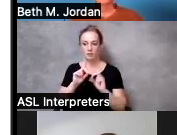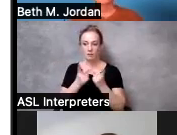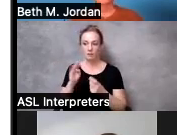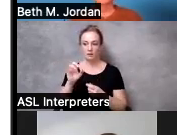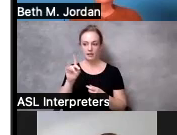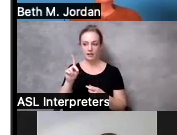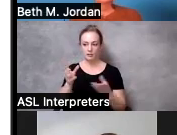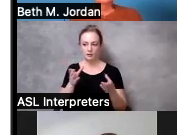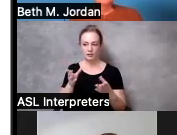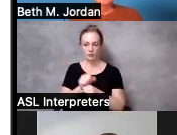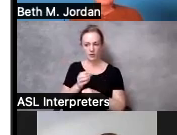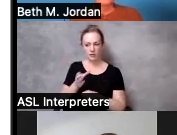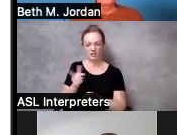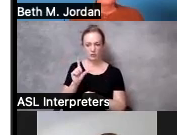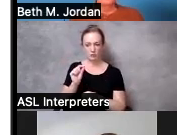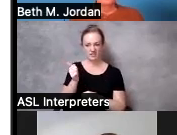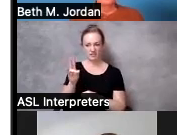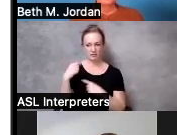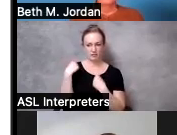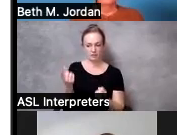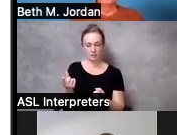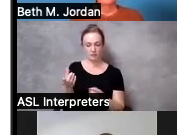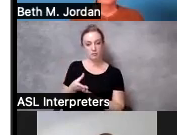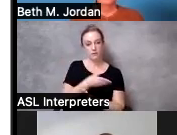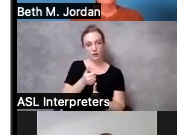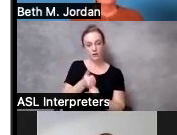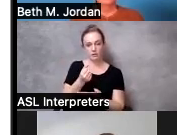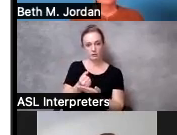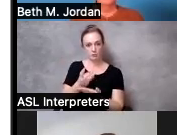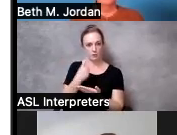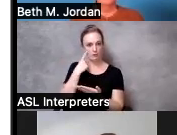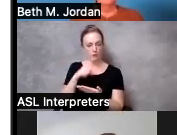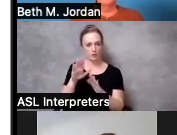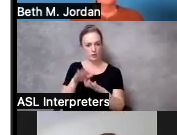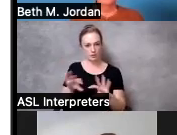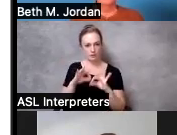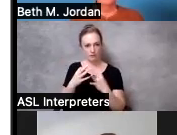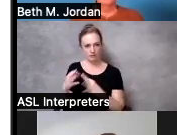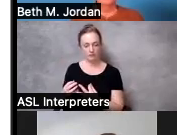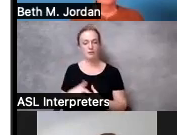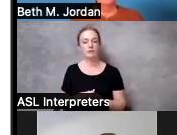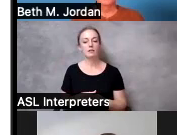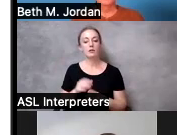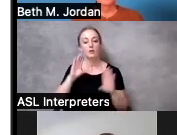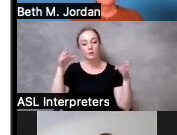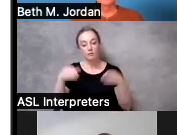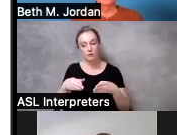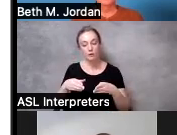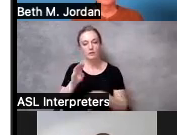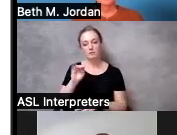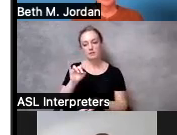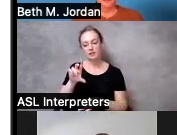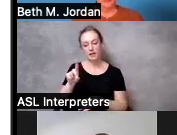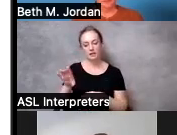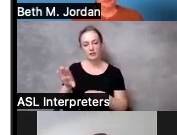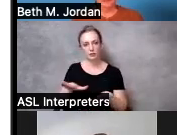since 2017 and previously worked as a clinician for children and families. Sherry's primary focus is on Medicaid children's